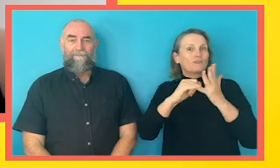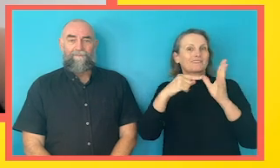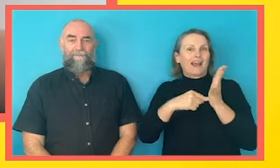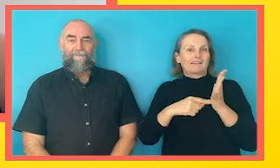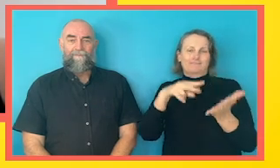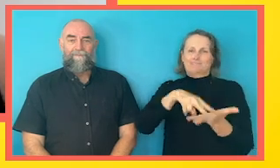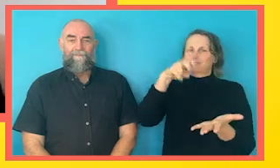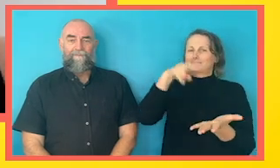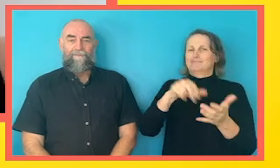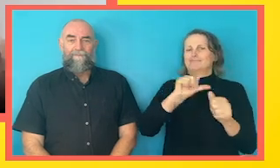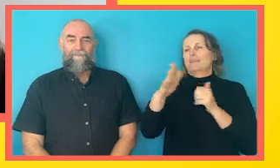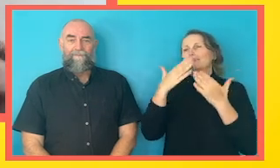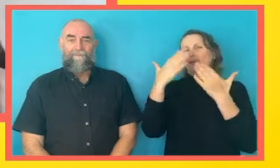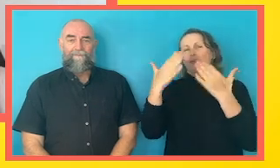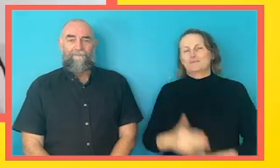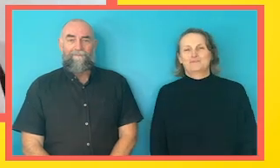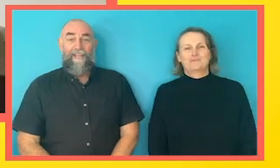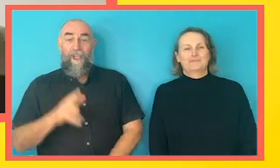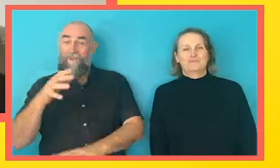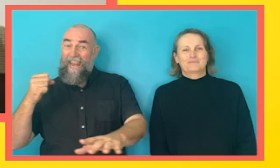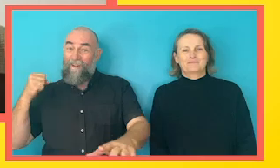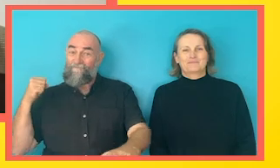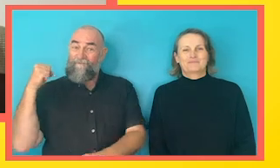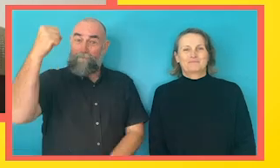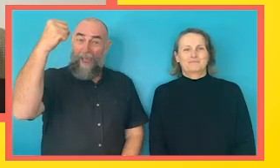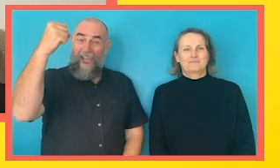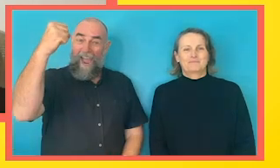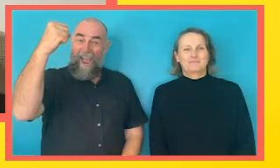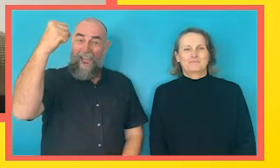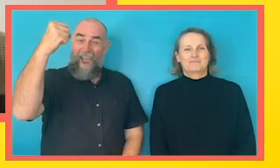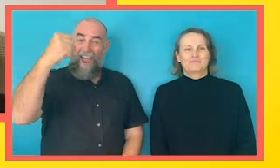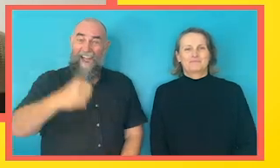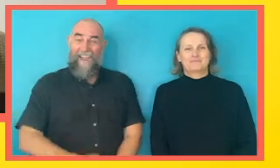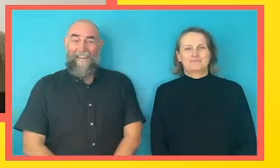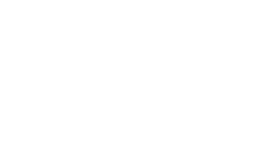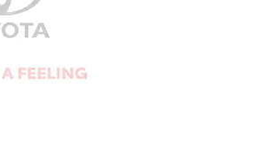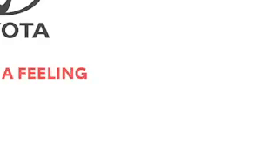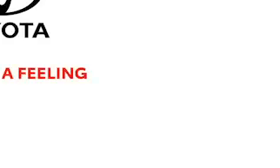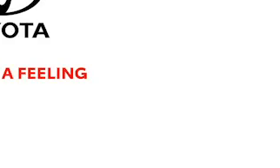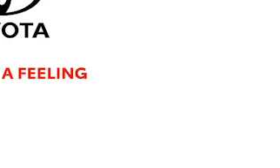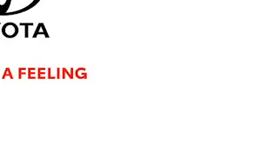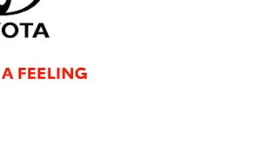Oh, what a feeling. Thanks, Toyota. You Little Ripper.